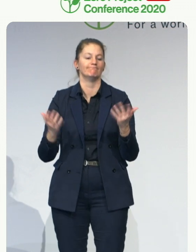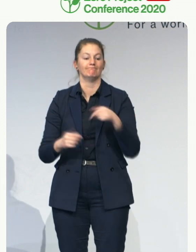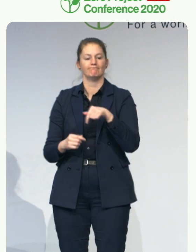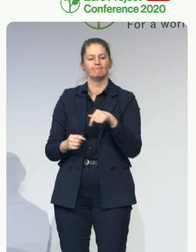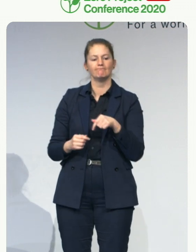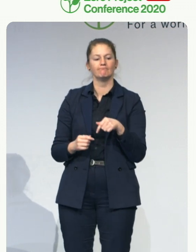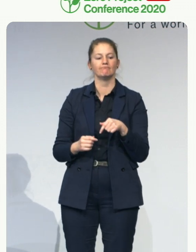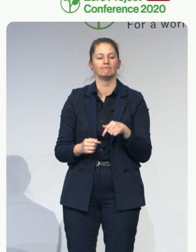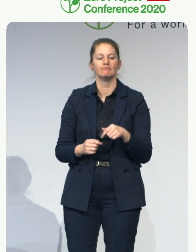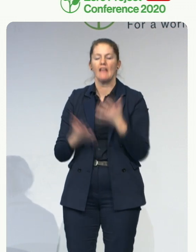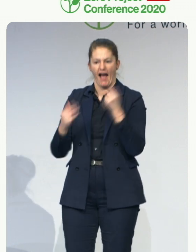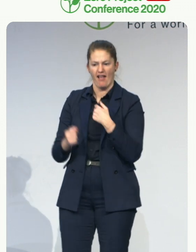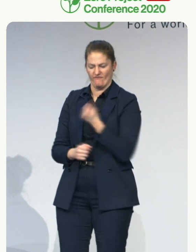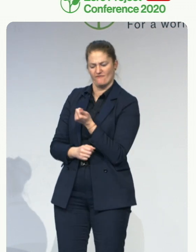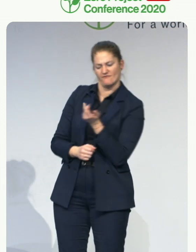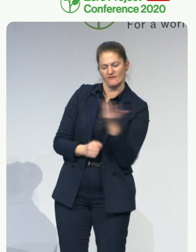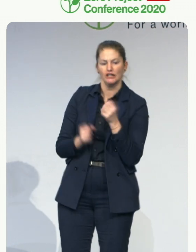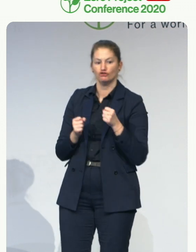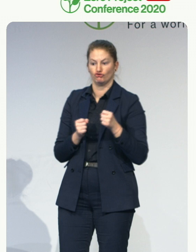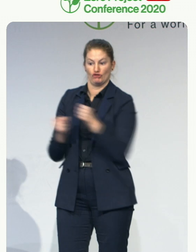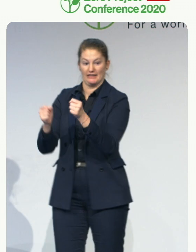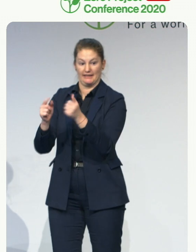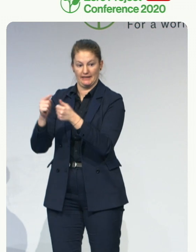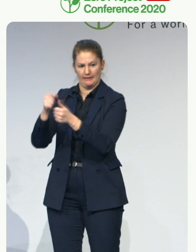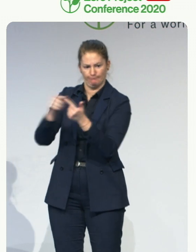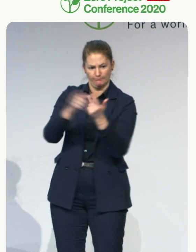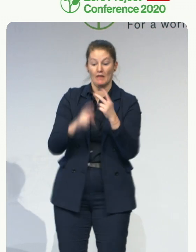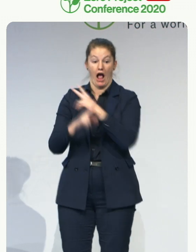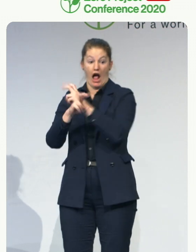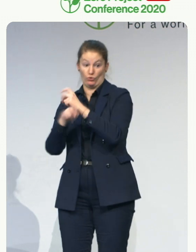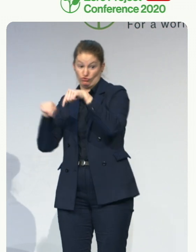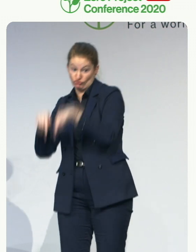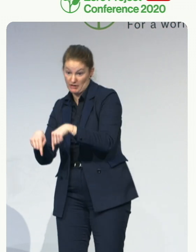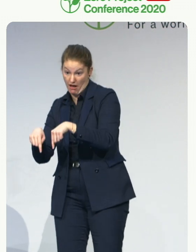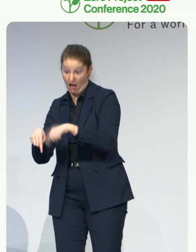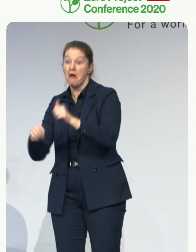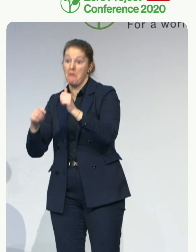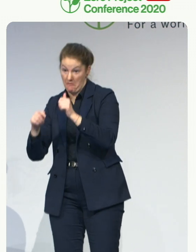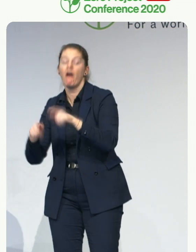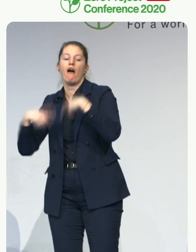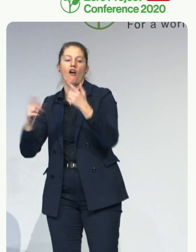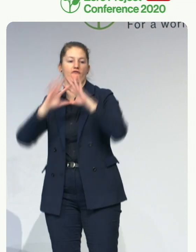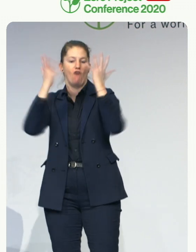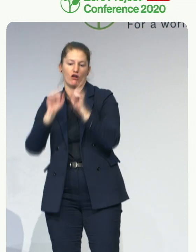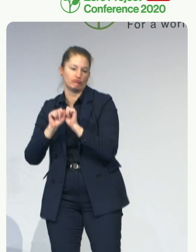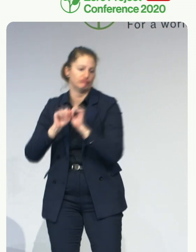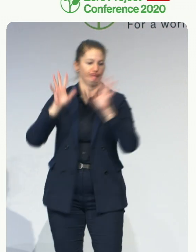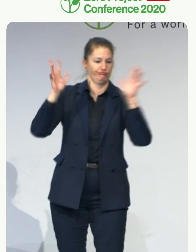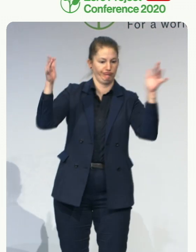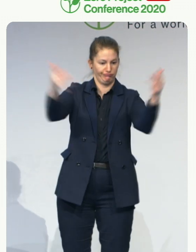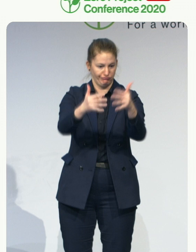First, in Austria and elsewhere around the world. Some are continuations, but some are